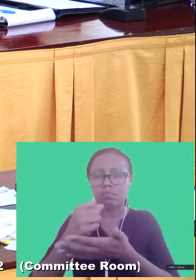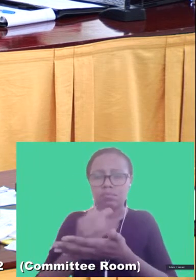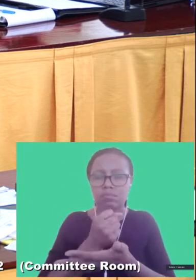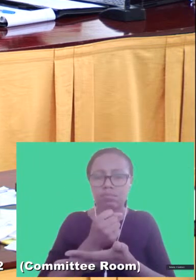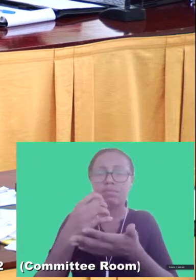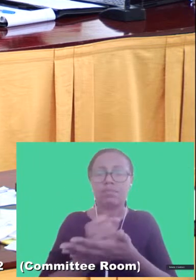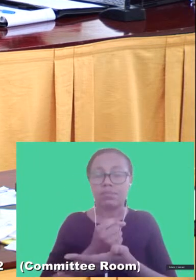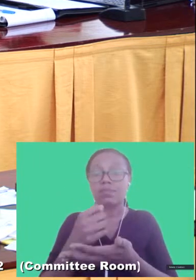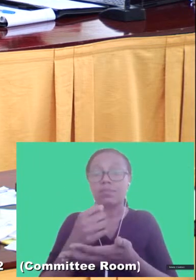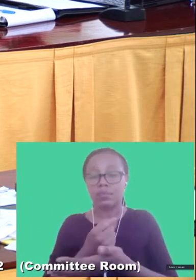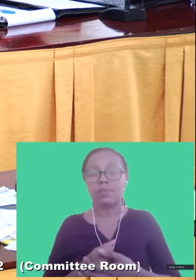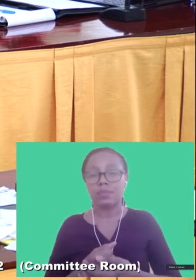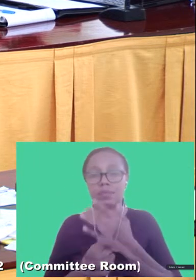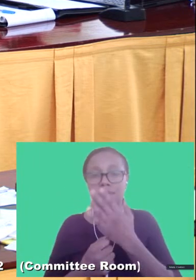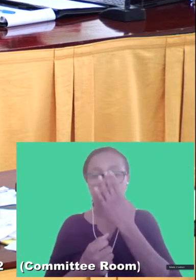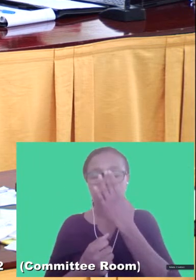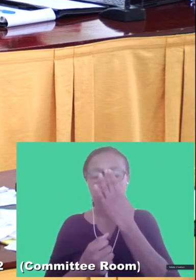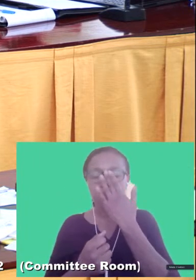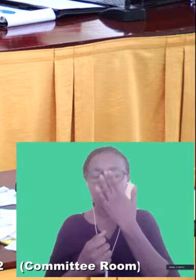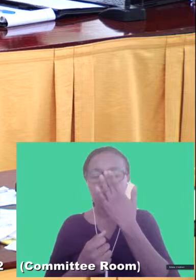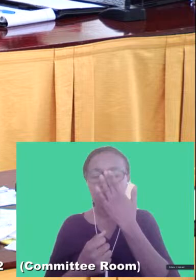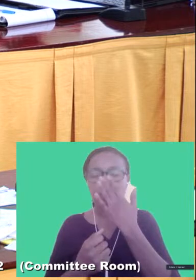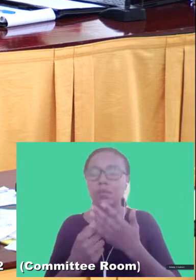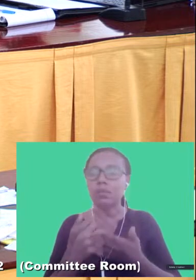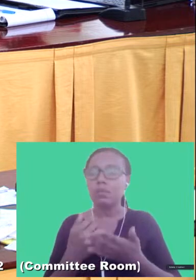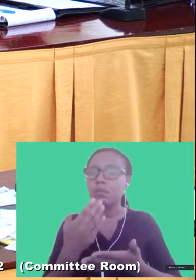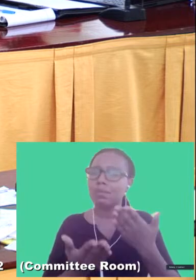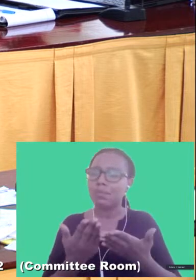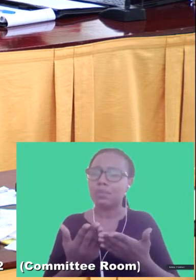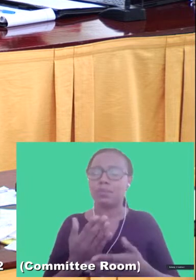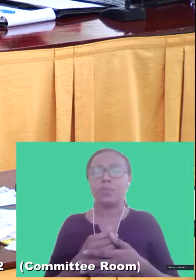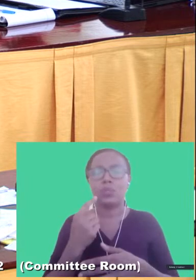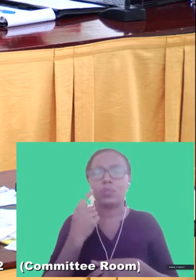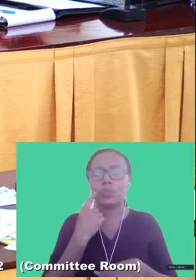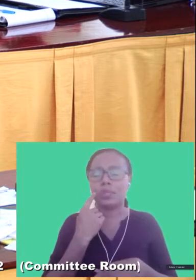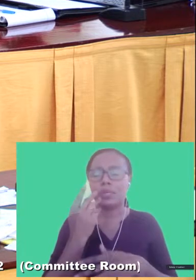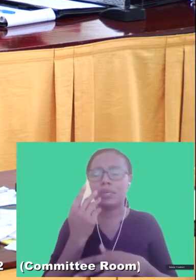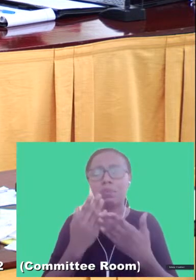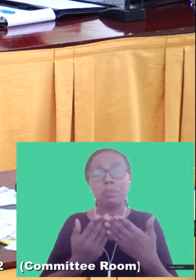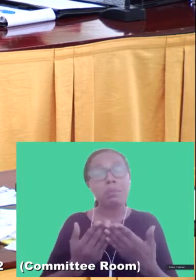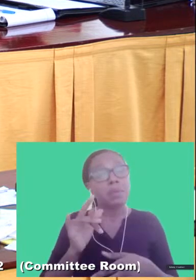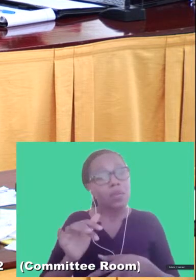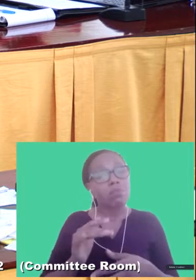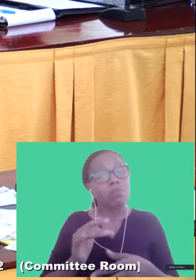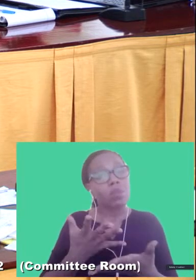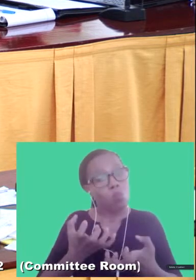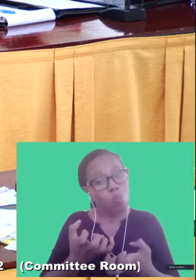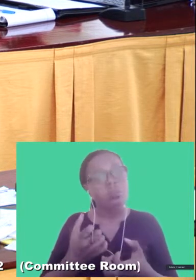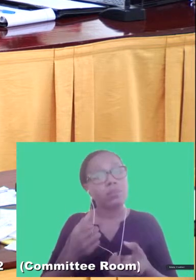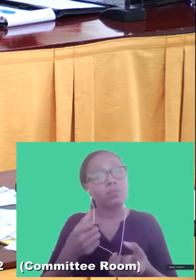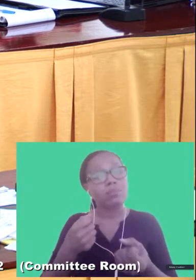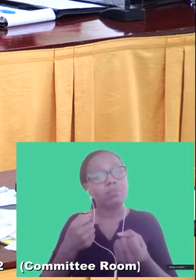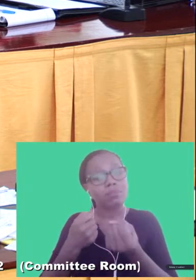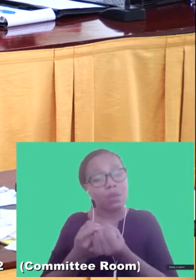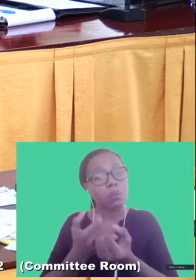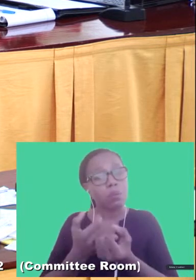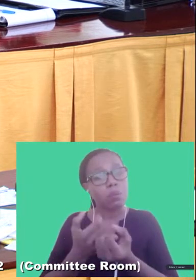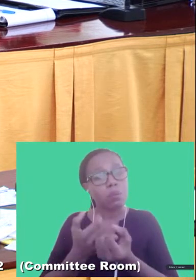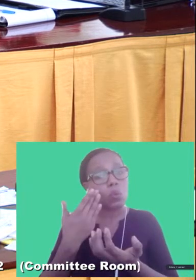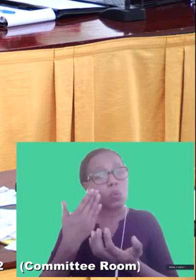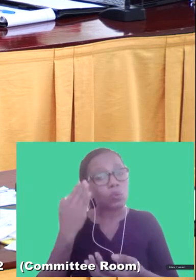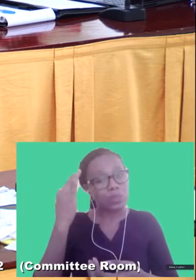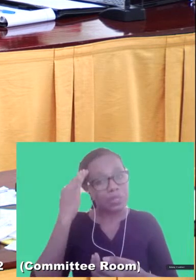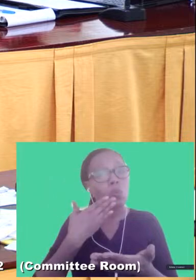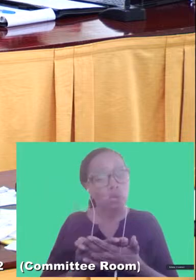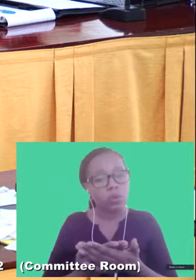thinking developmentally, saying that, for example, with artisans and contractors, but these